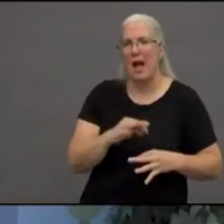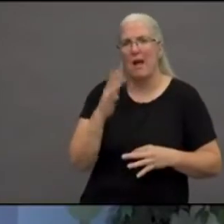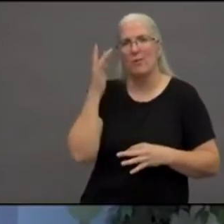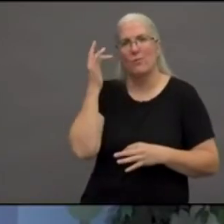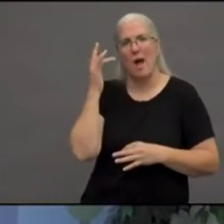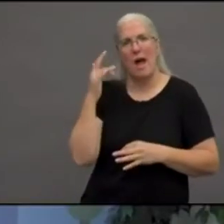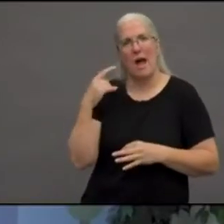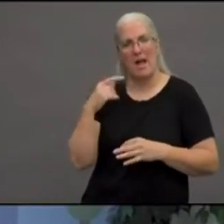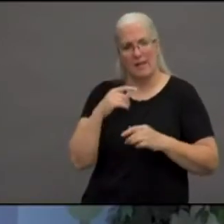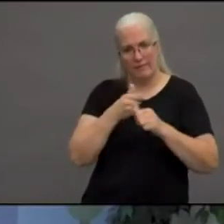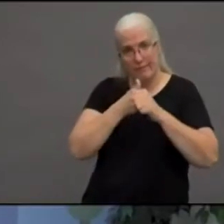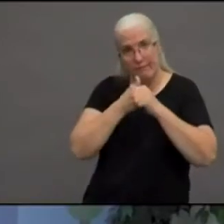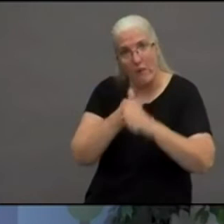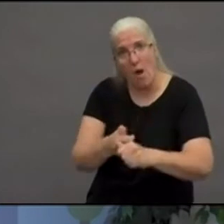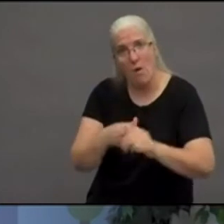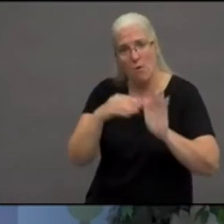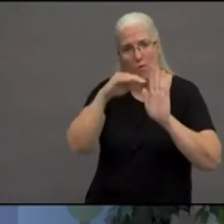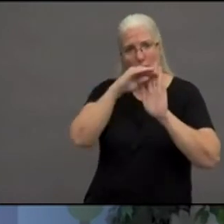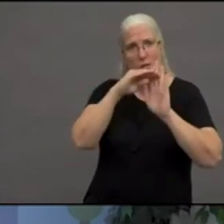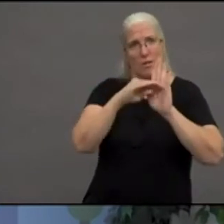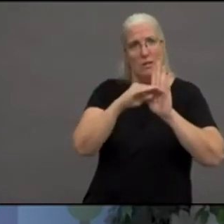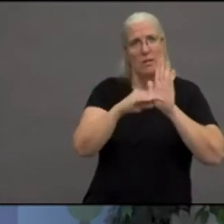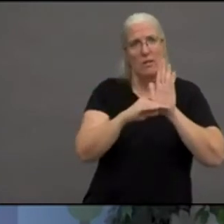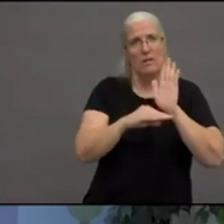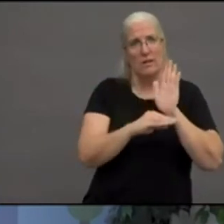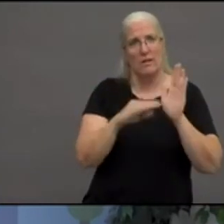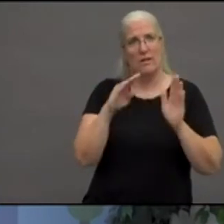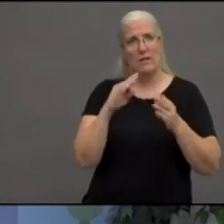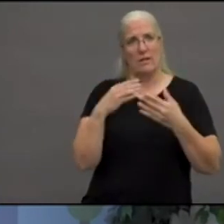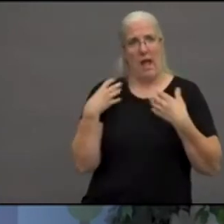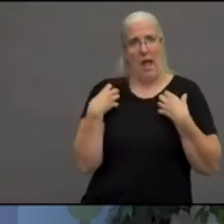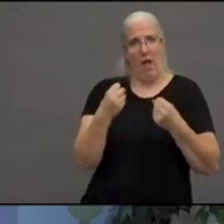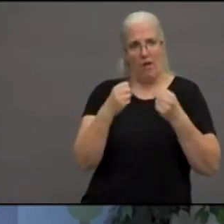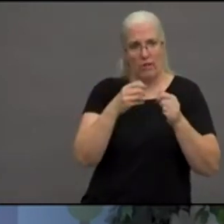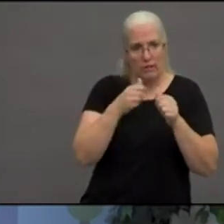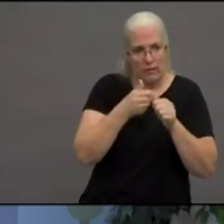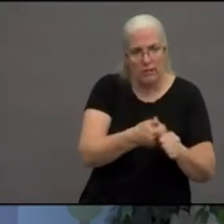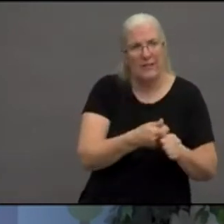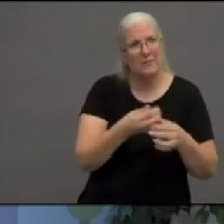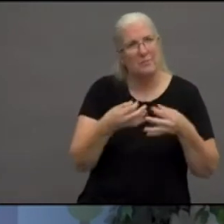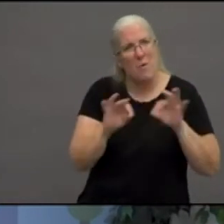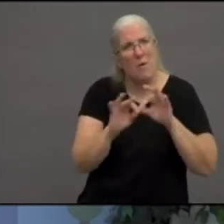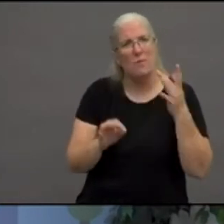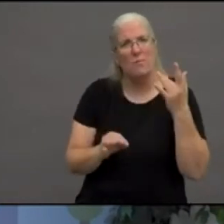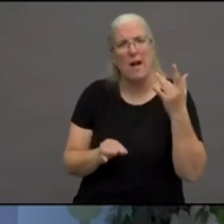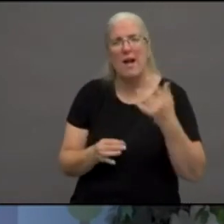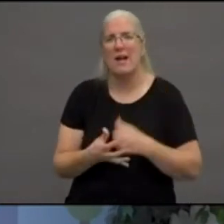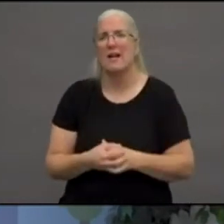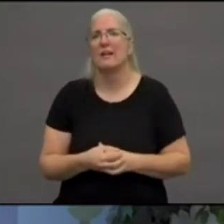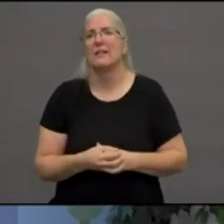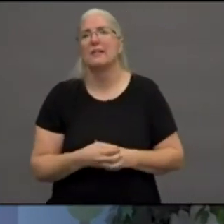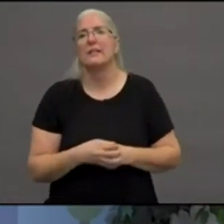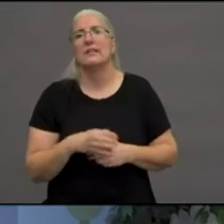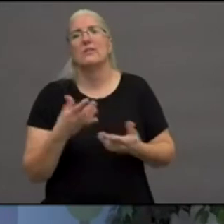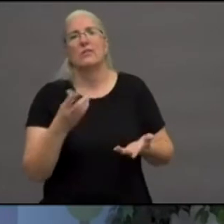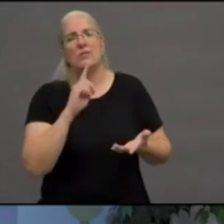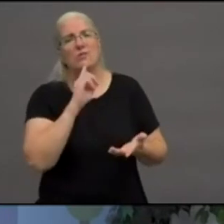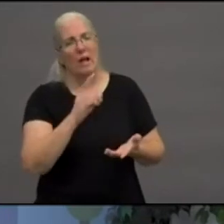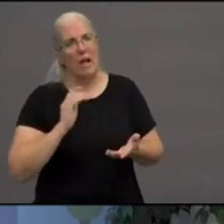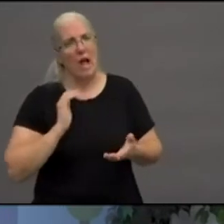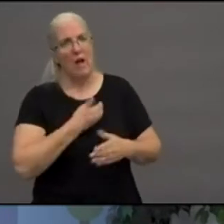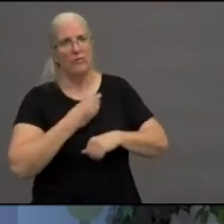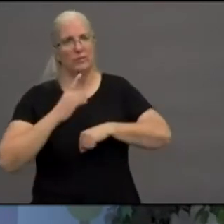department? Yes, it's up to all of us to really make sure we decrease the spread of